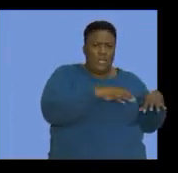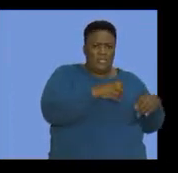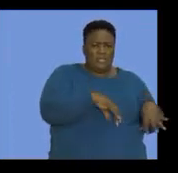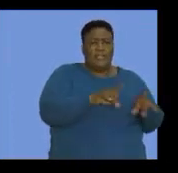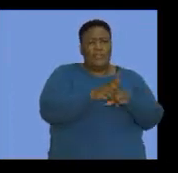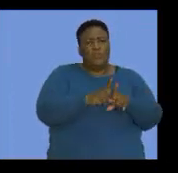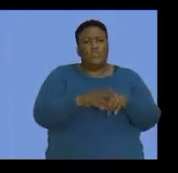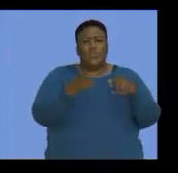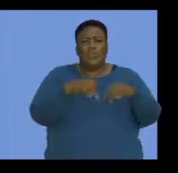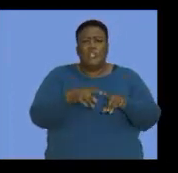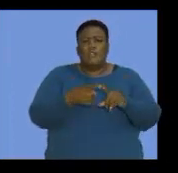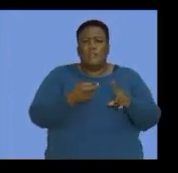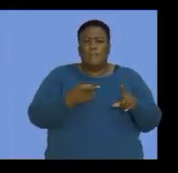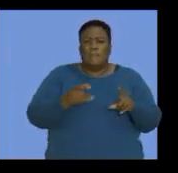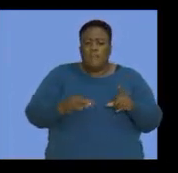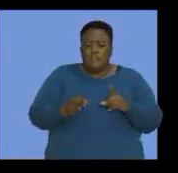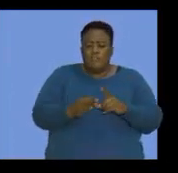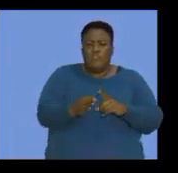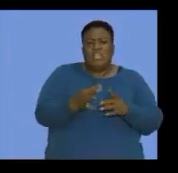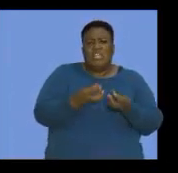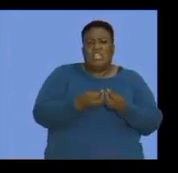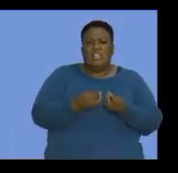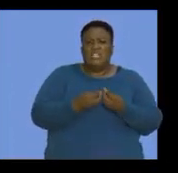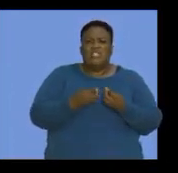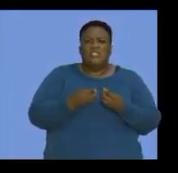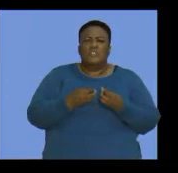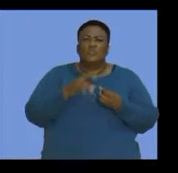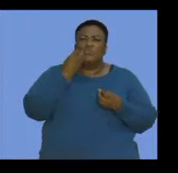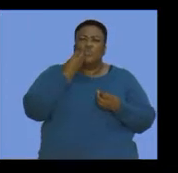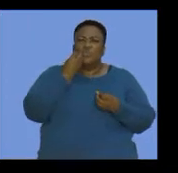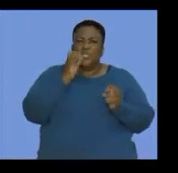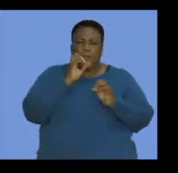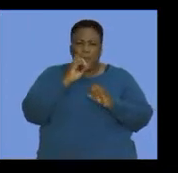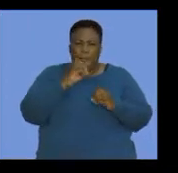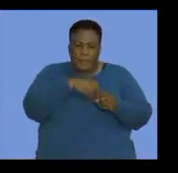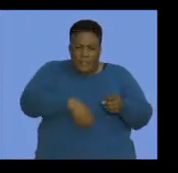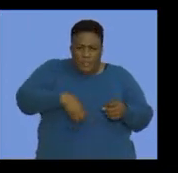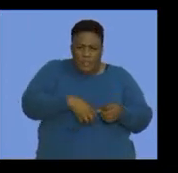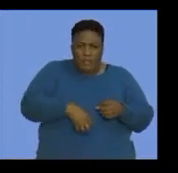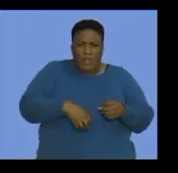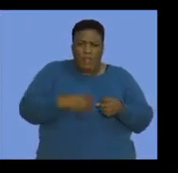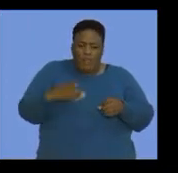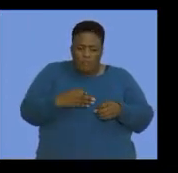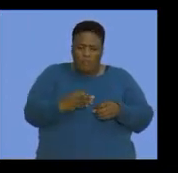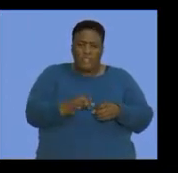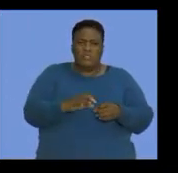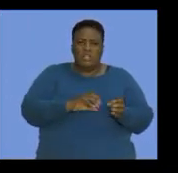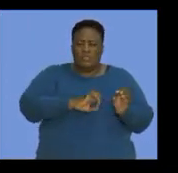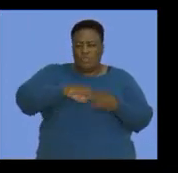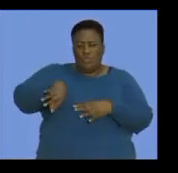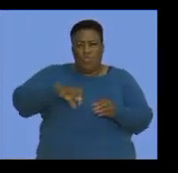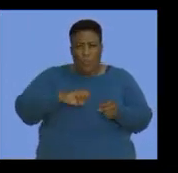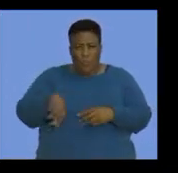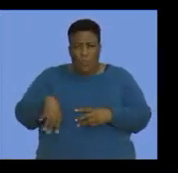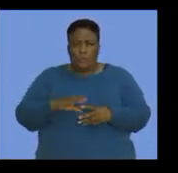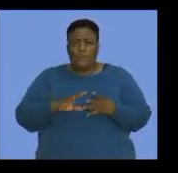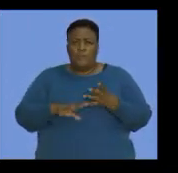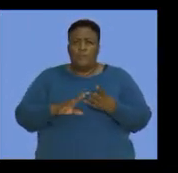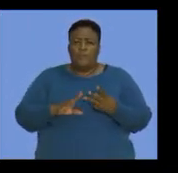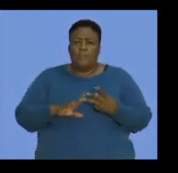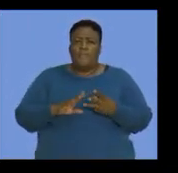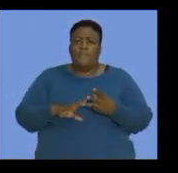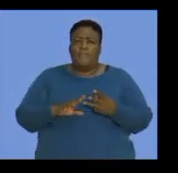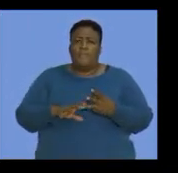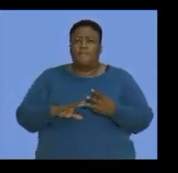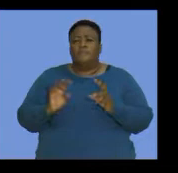fisheries, and these would be parts that are not consumed, so the fins and the internal organs that are disposed of. We also have